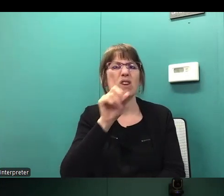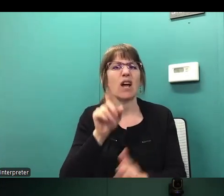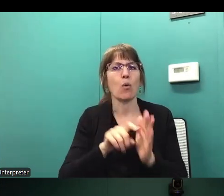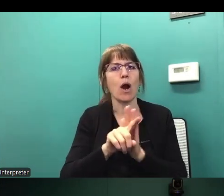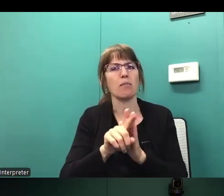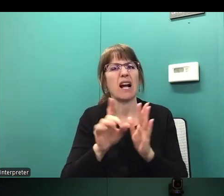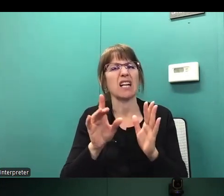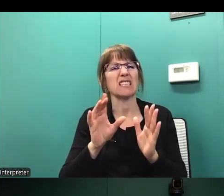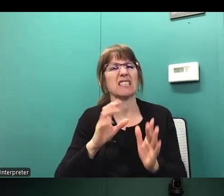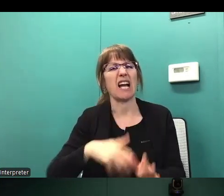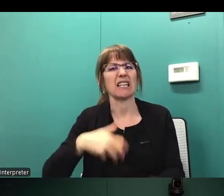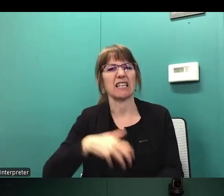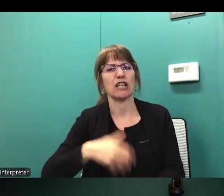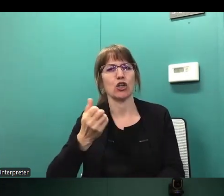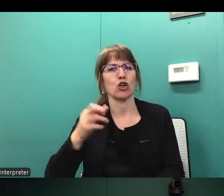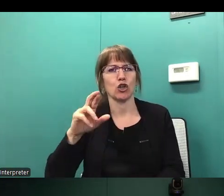don't.